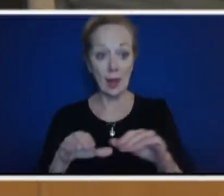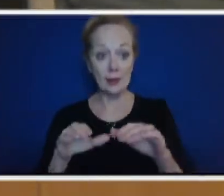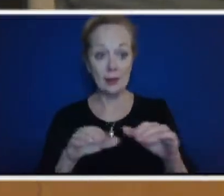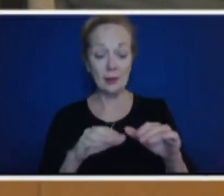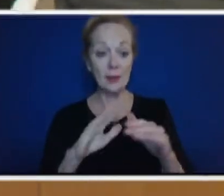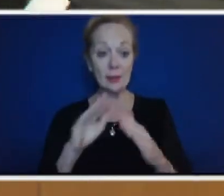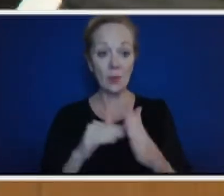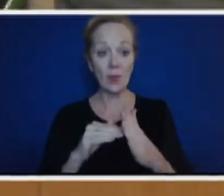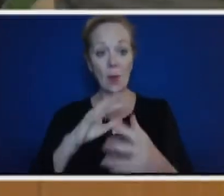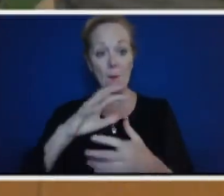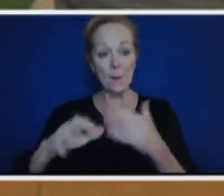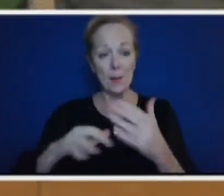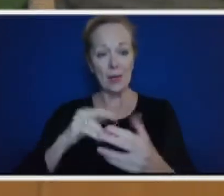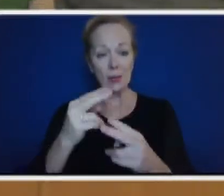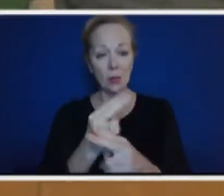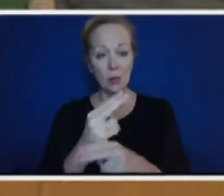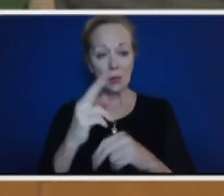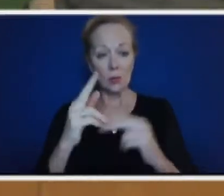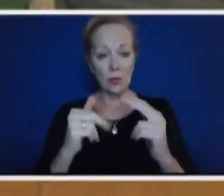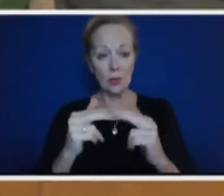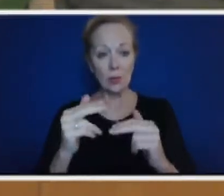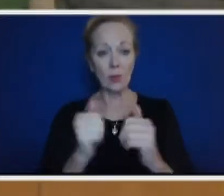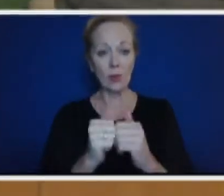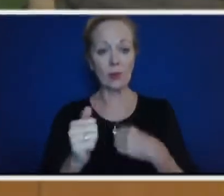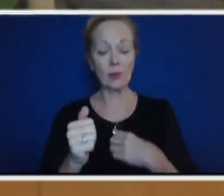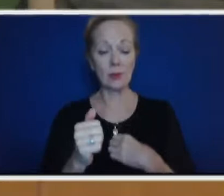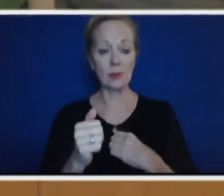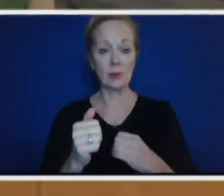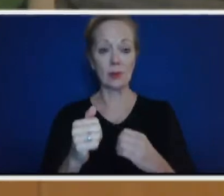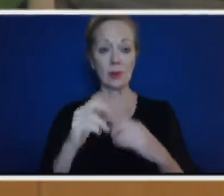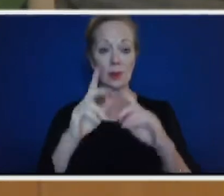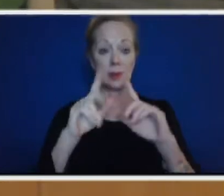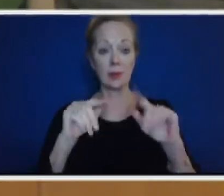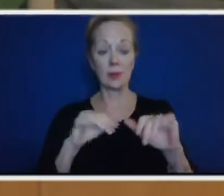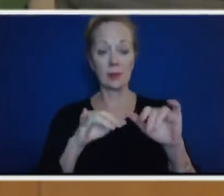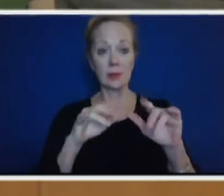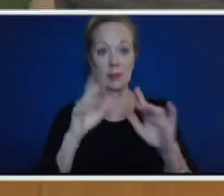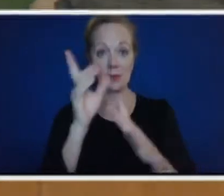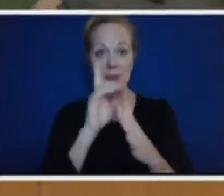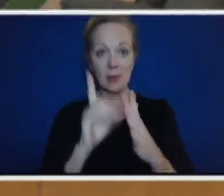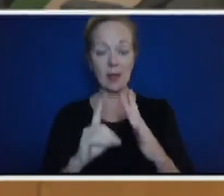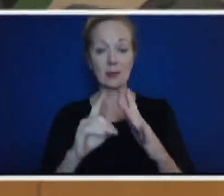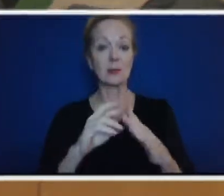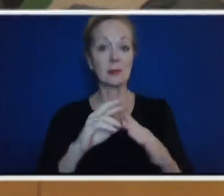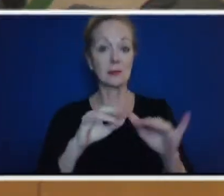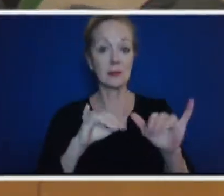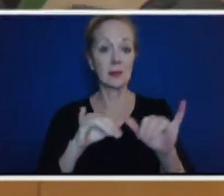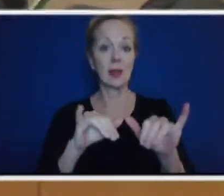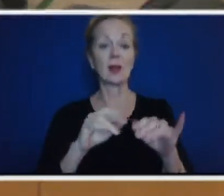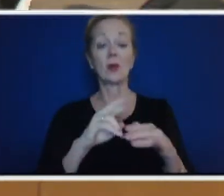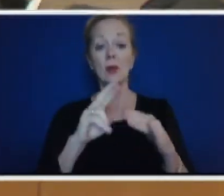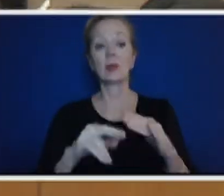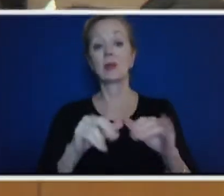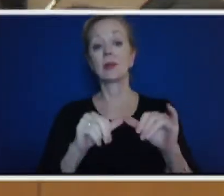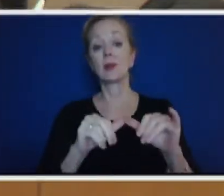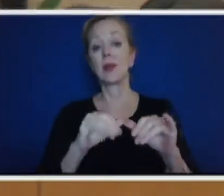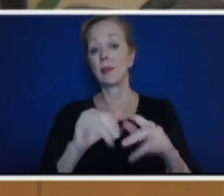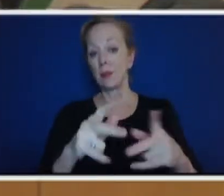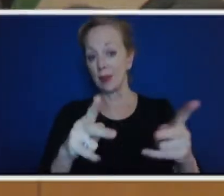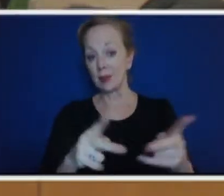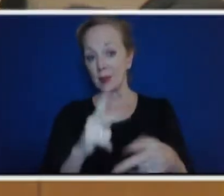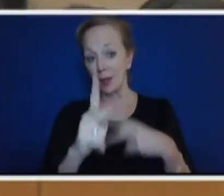building, with some different design standards and outcomes are consistent, again, with that place type as far